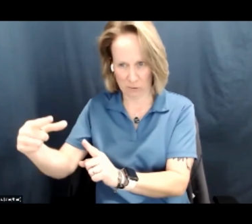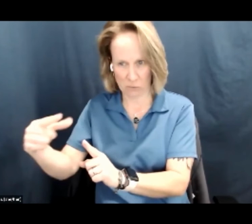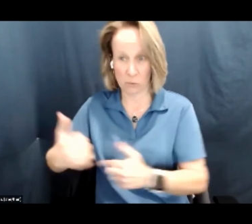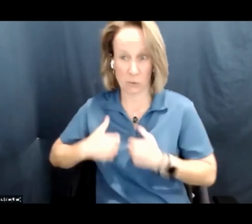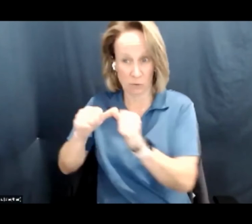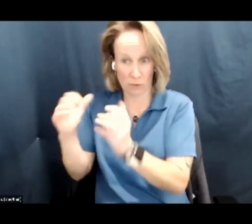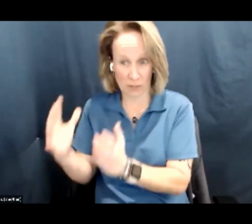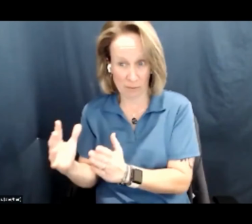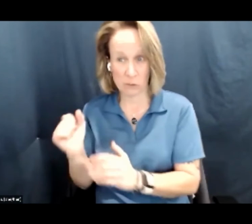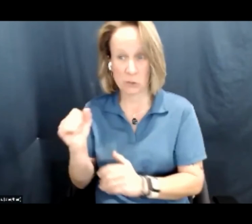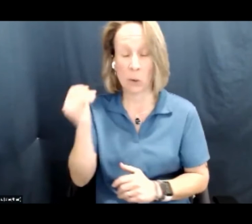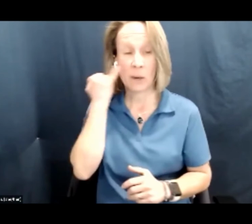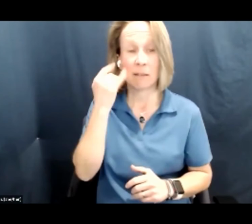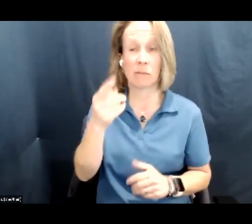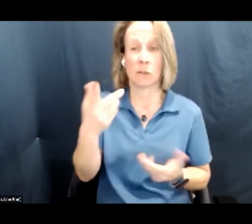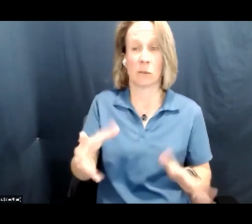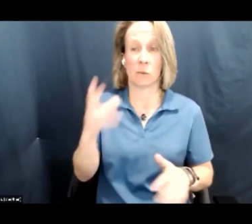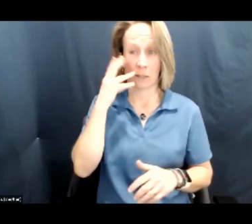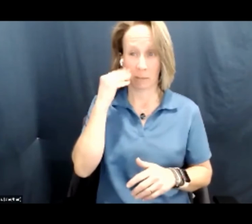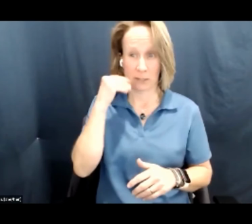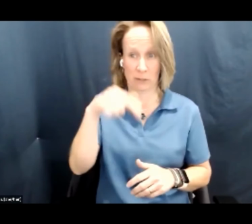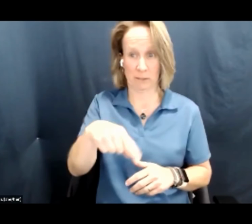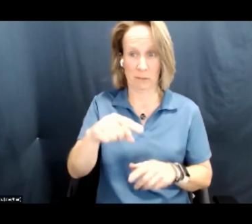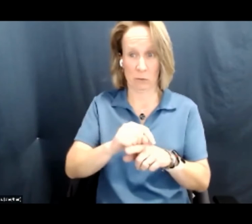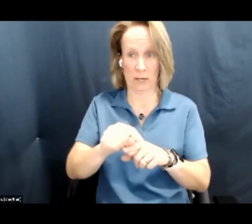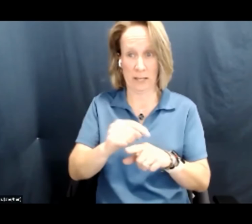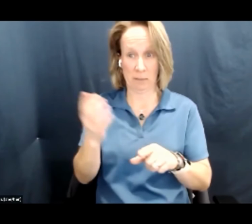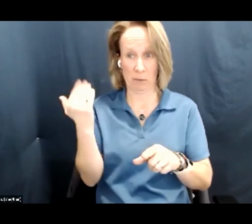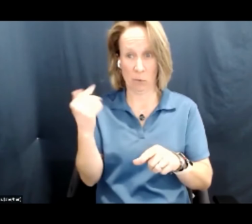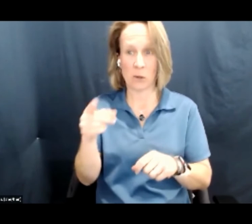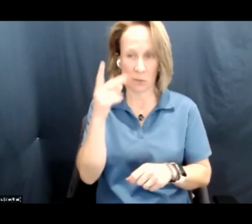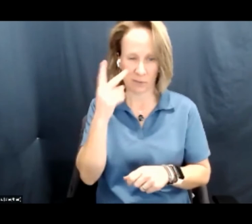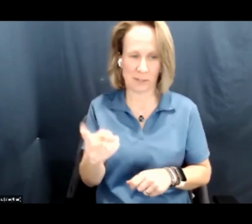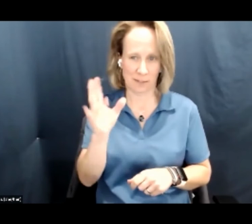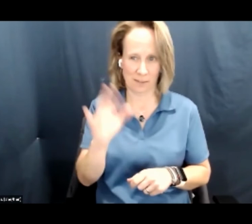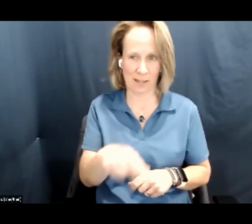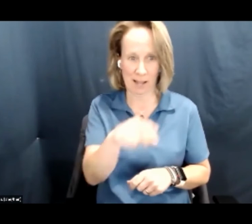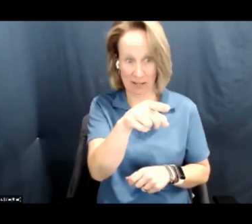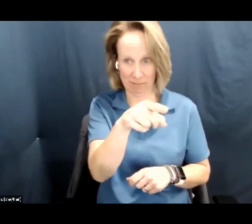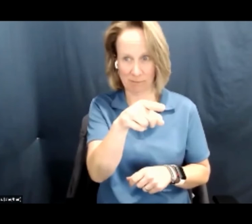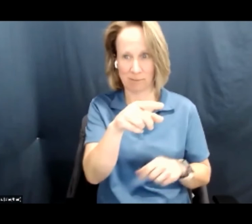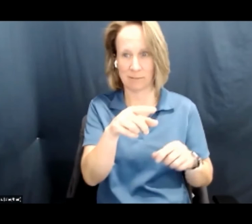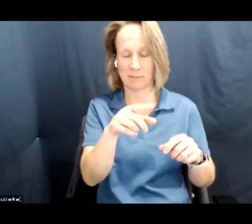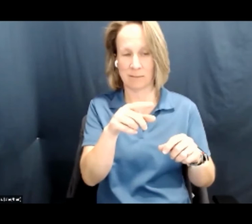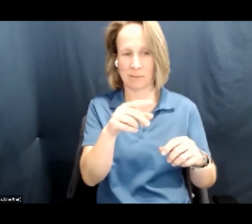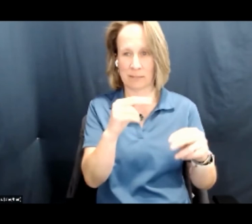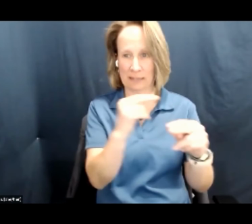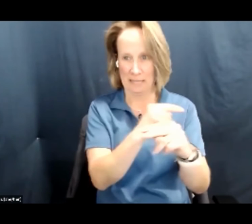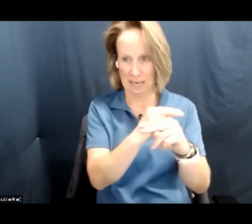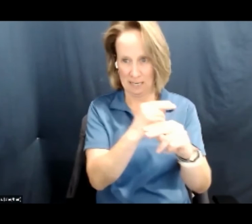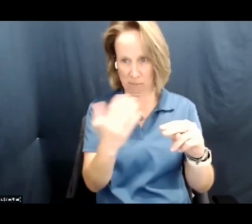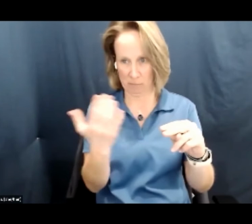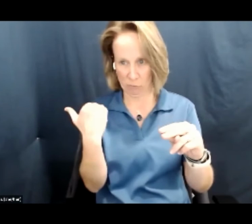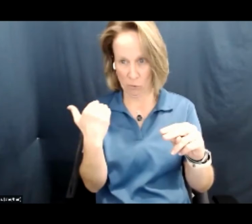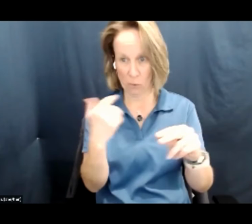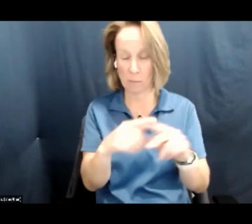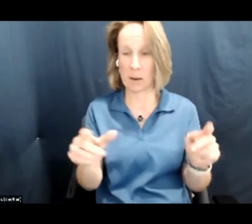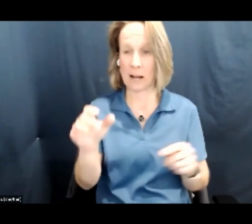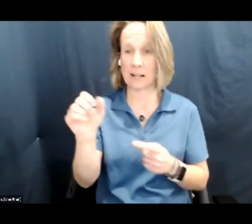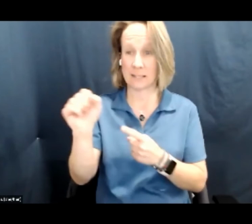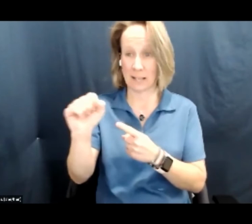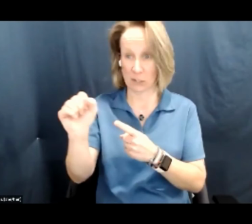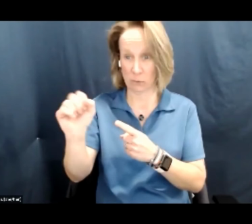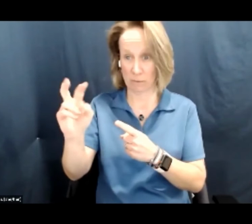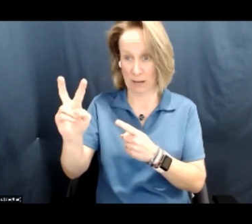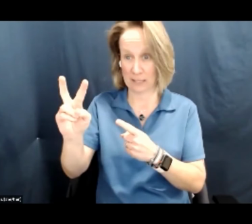attended one of our trainings before on sexual violence, you've probably seen the slide before, but we talk about sexual violence as any type of